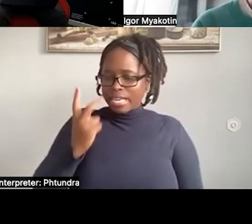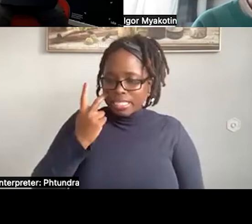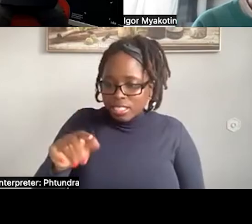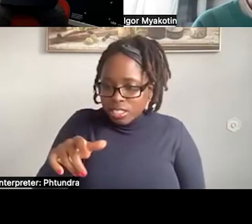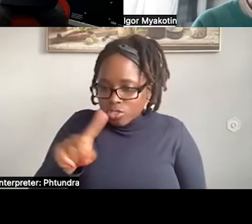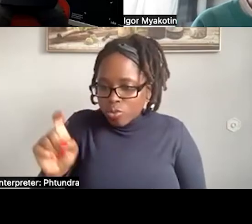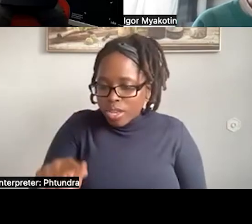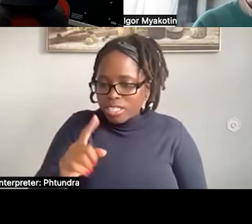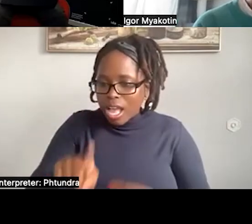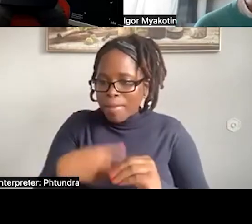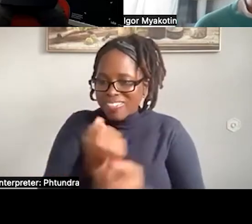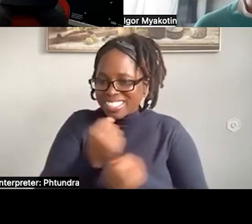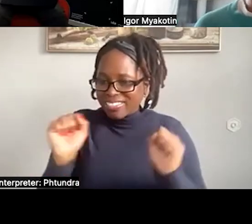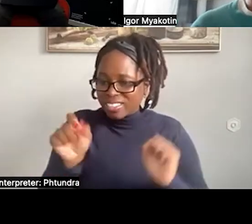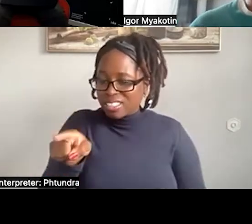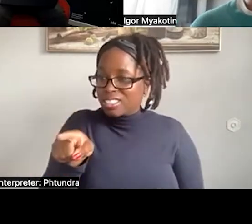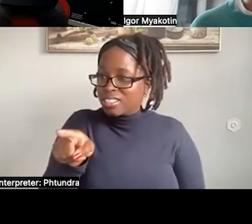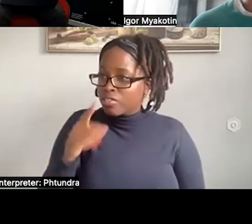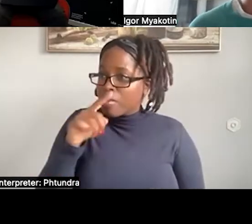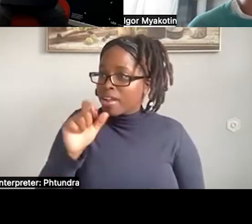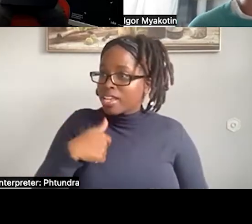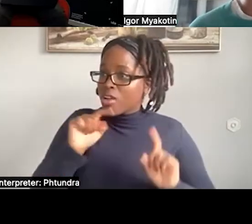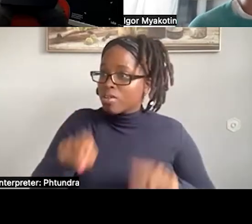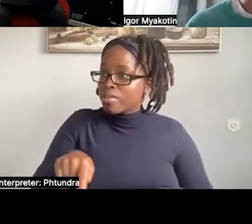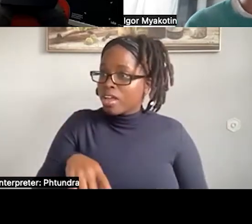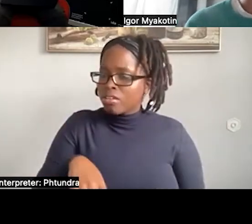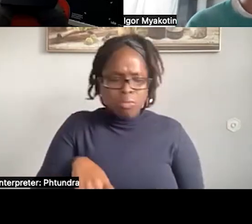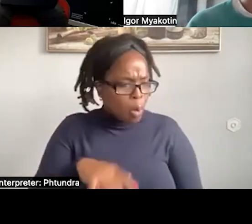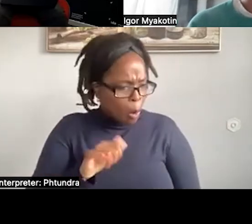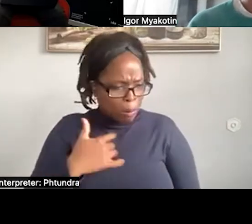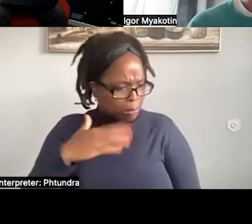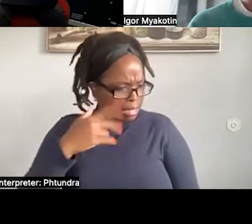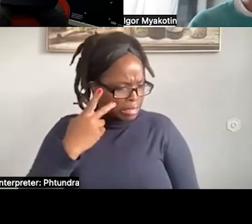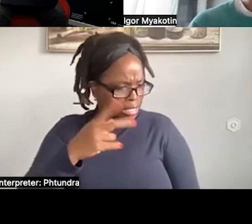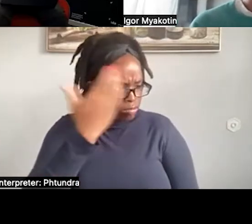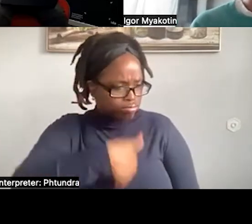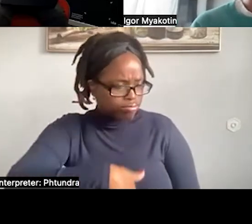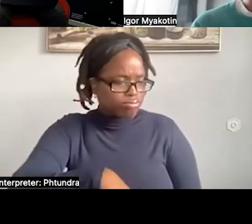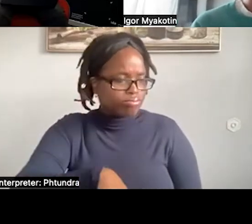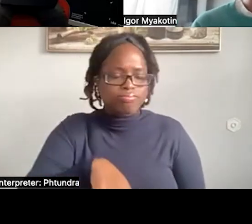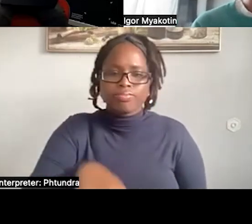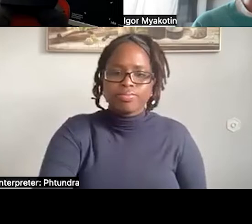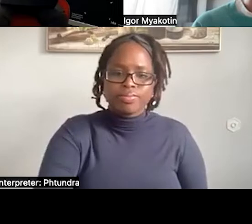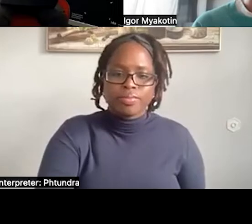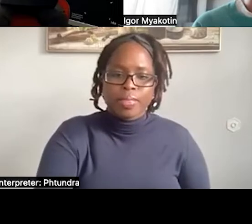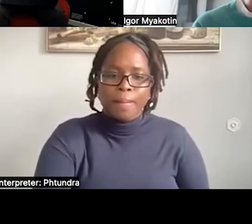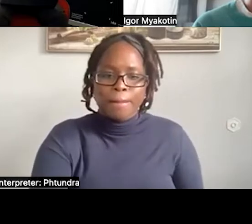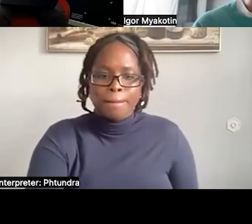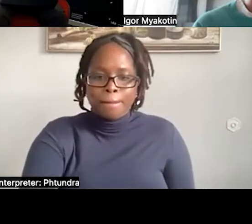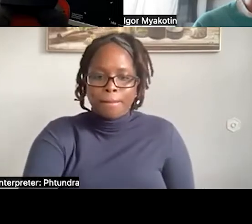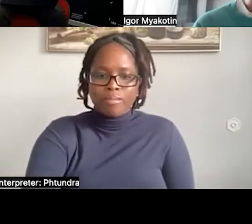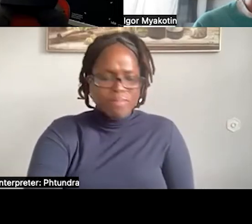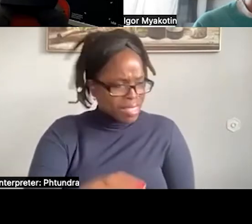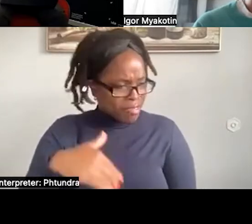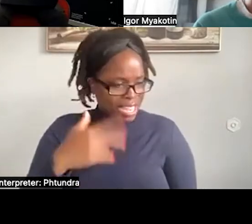question about the safety. Oh, that's strange. I'm not seeing that question. Oh, I'm not seeing that,